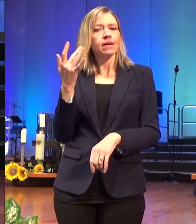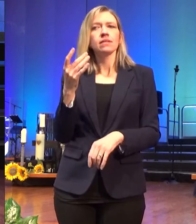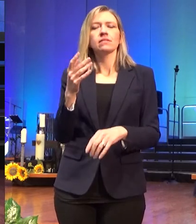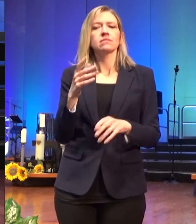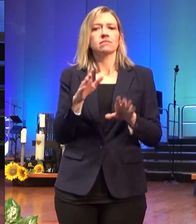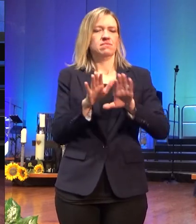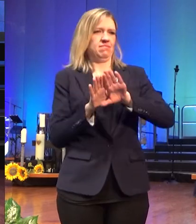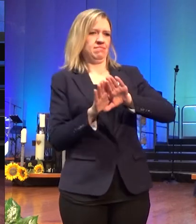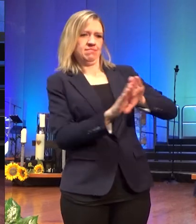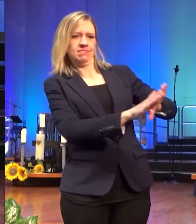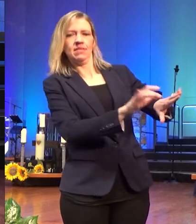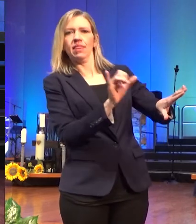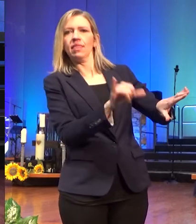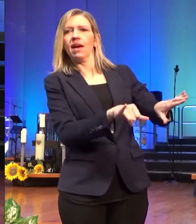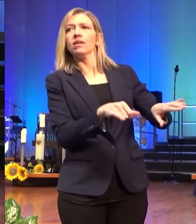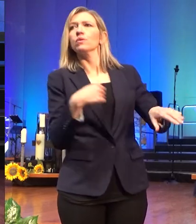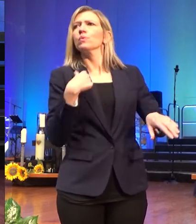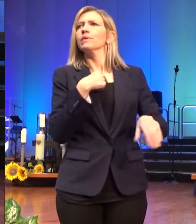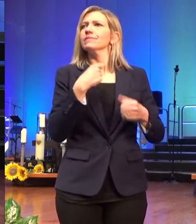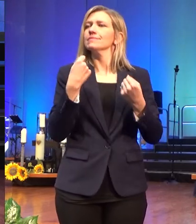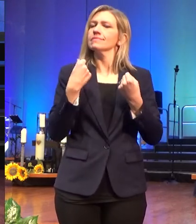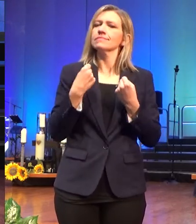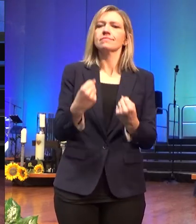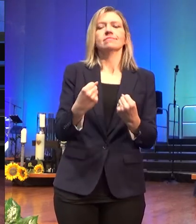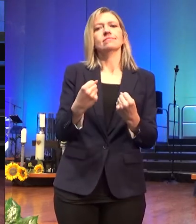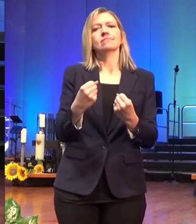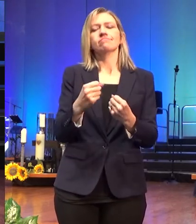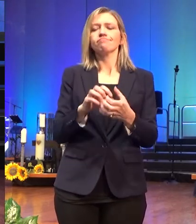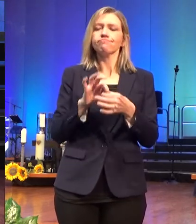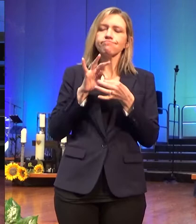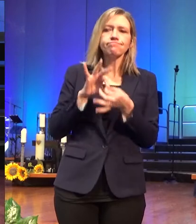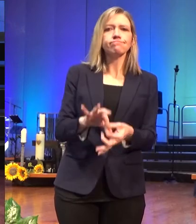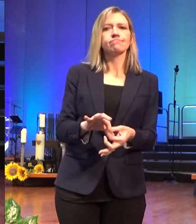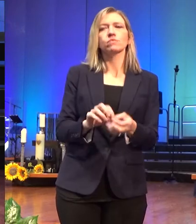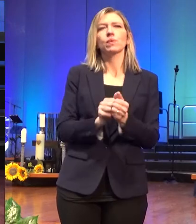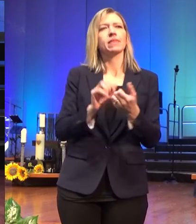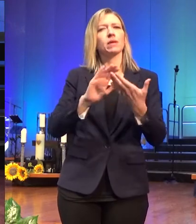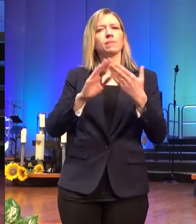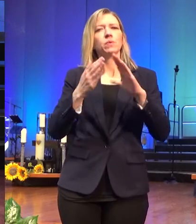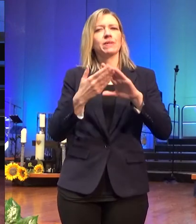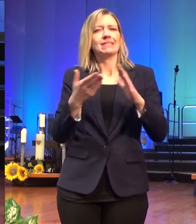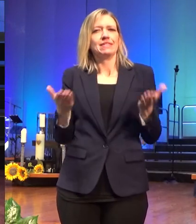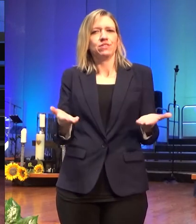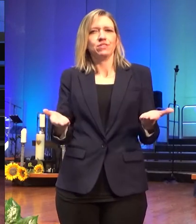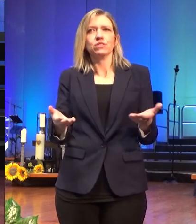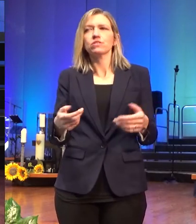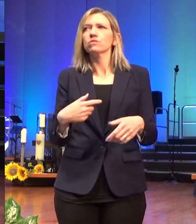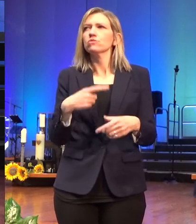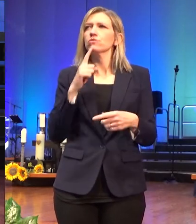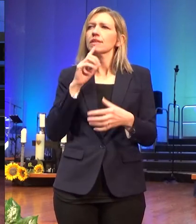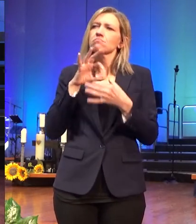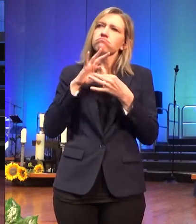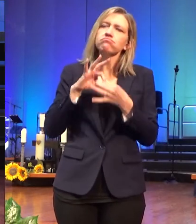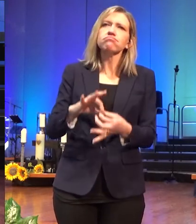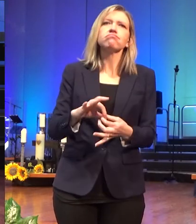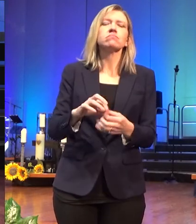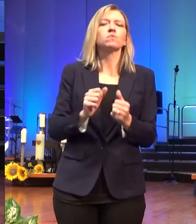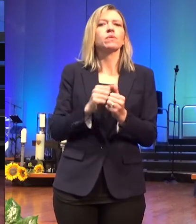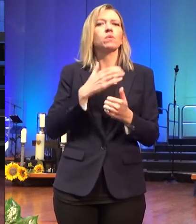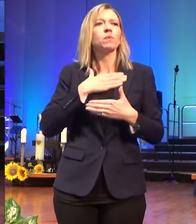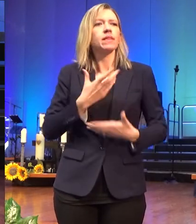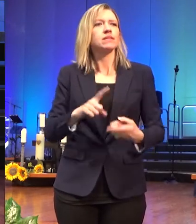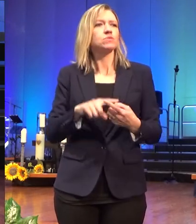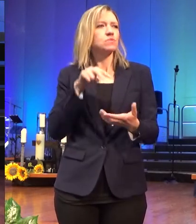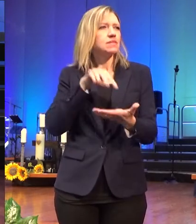despite all of that, we remain strongly anchored in community, strongly anchored in the willingness to stand with